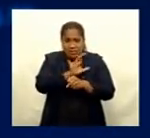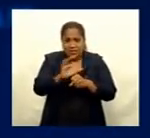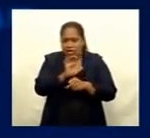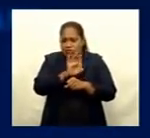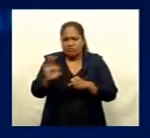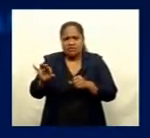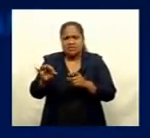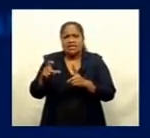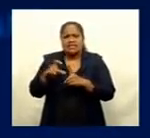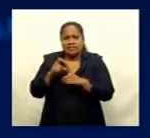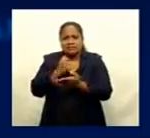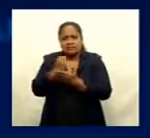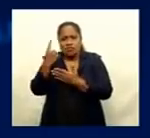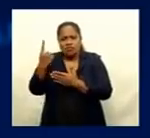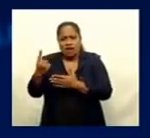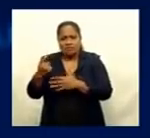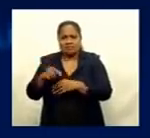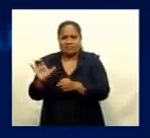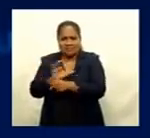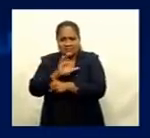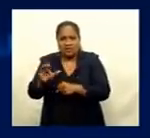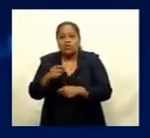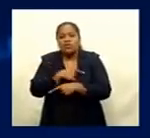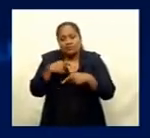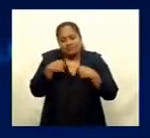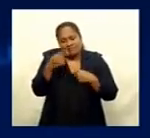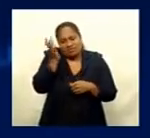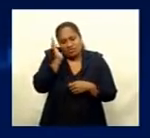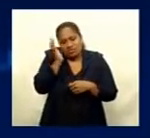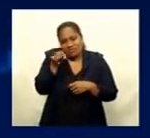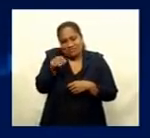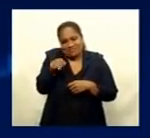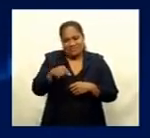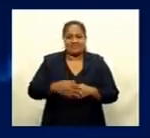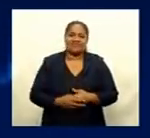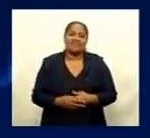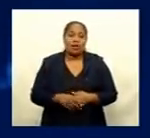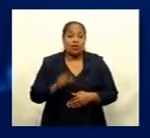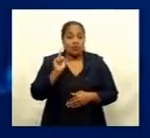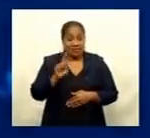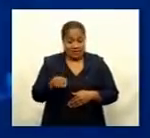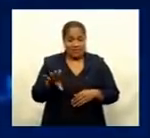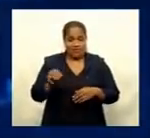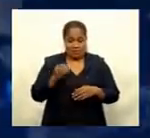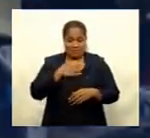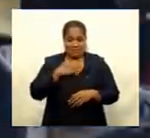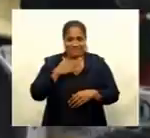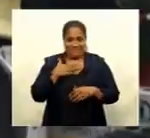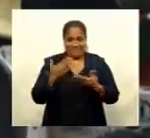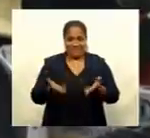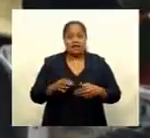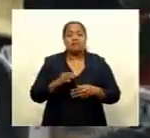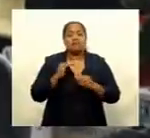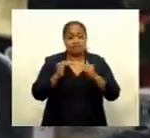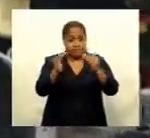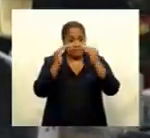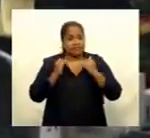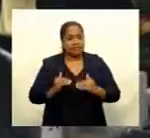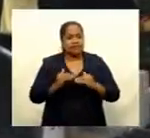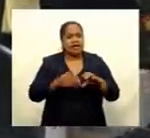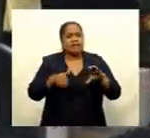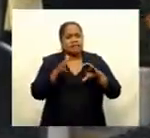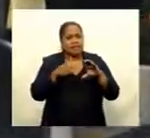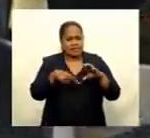#1 Limited. We apologize for any inconvenience caused. And that is the latest from my end, but coming up after the break, media